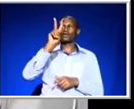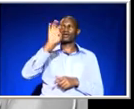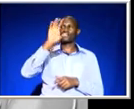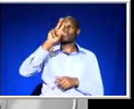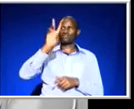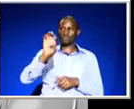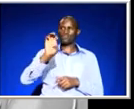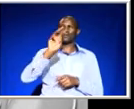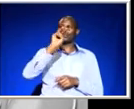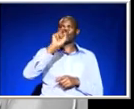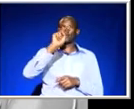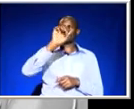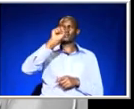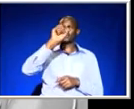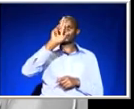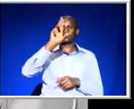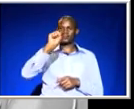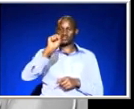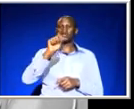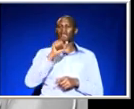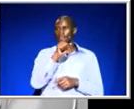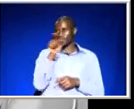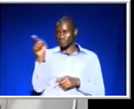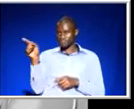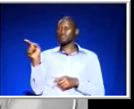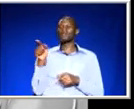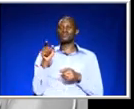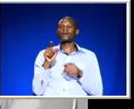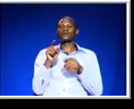concave meniscus. So these lenses are